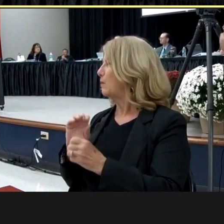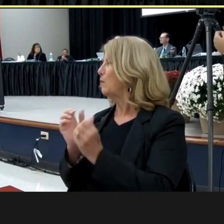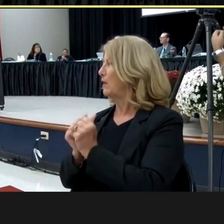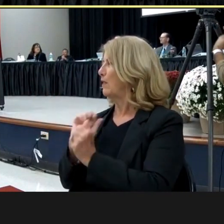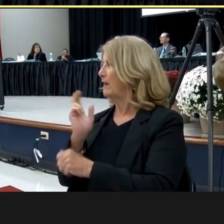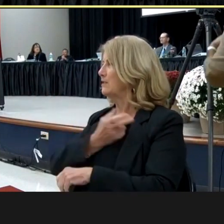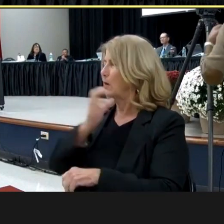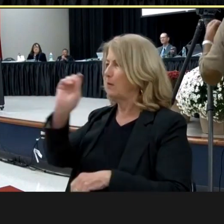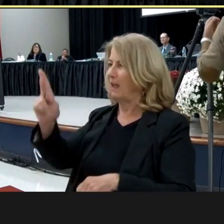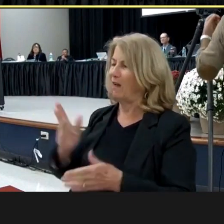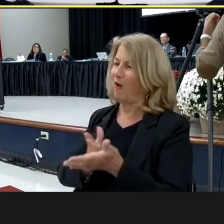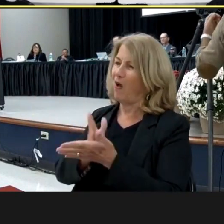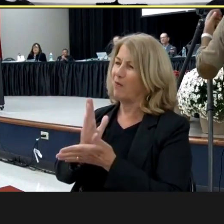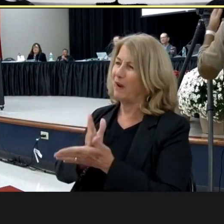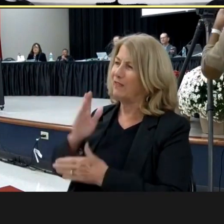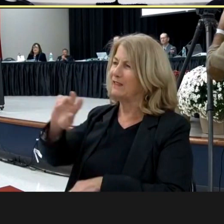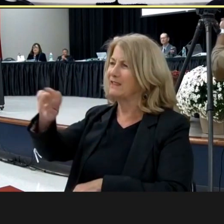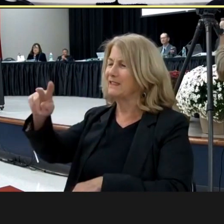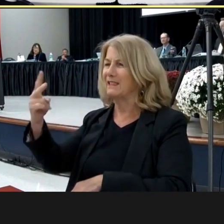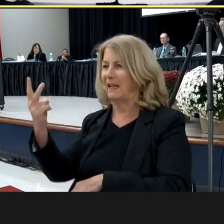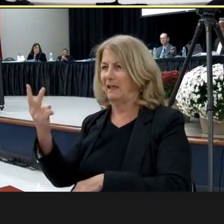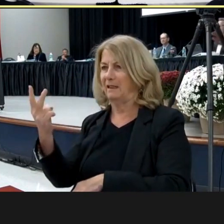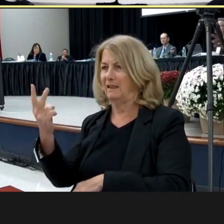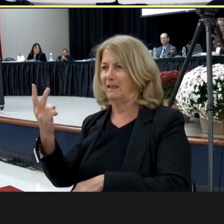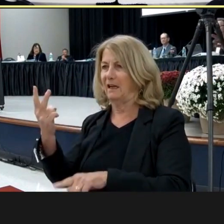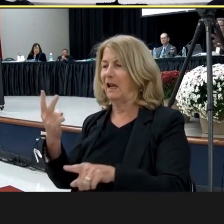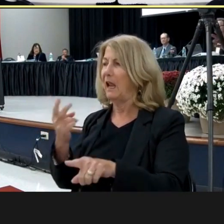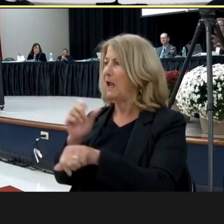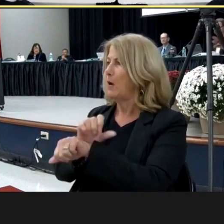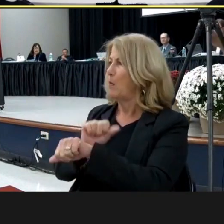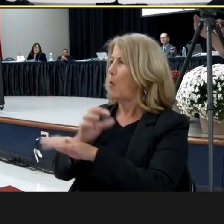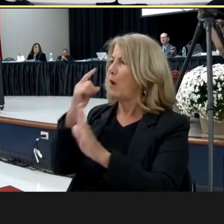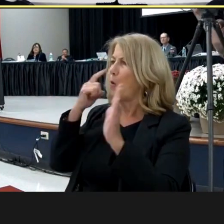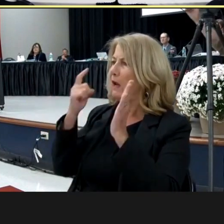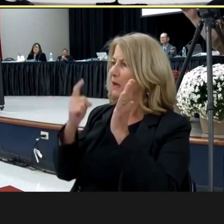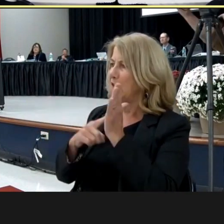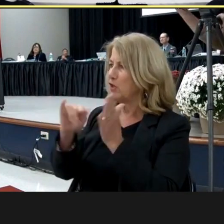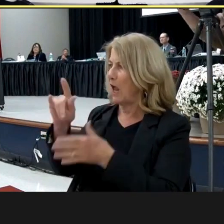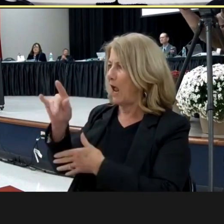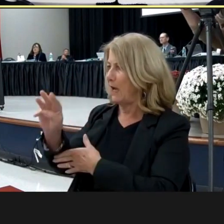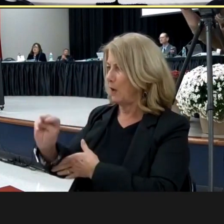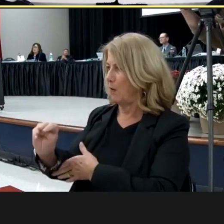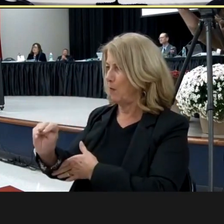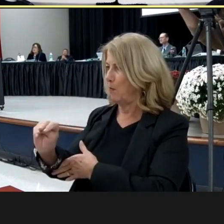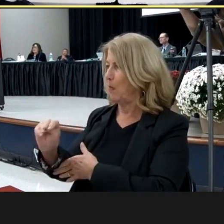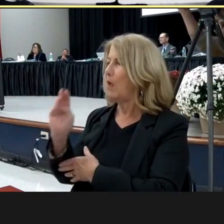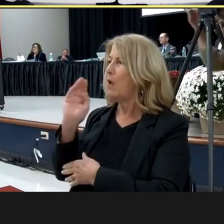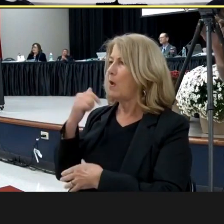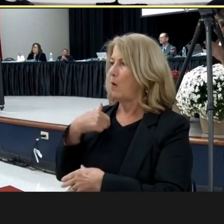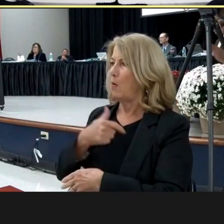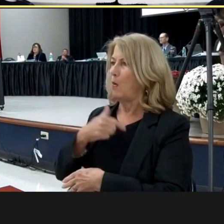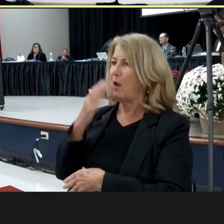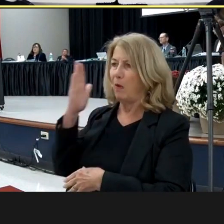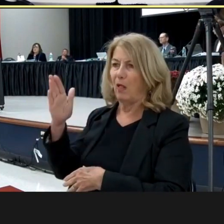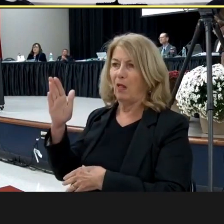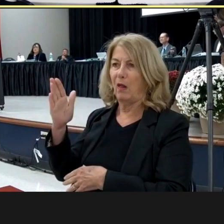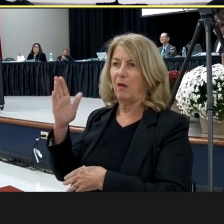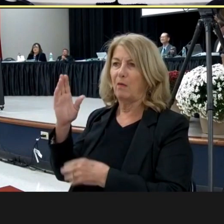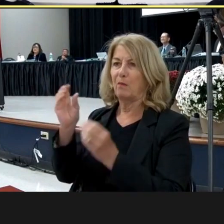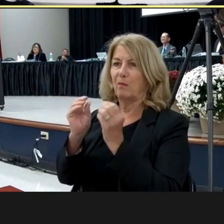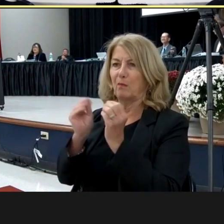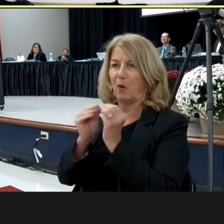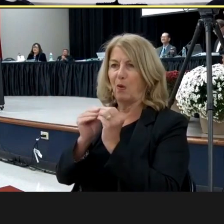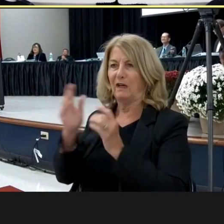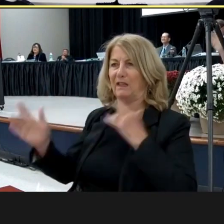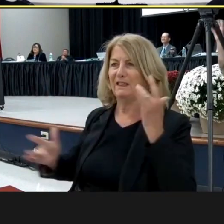All right, our second employee recognition item, we're gonna go more upbeat, at least from the